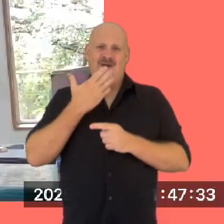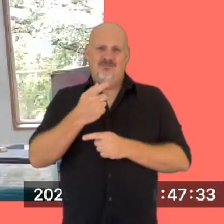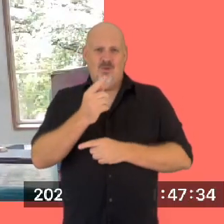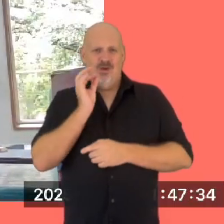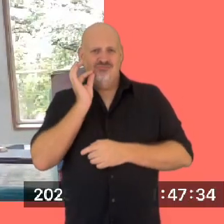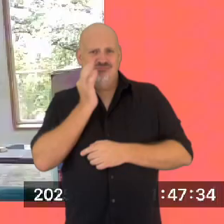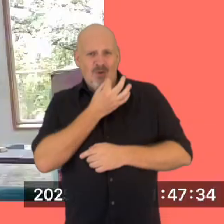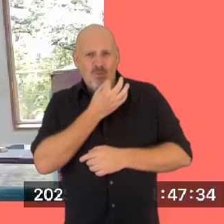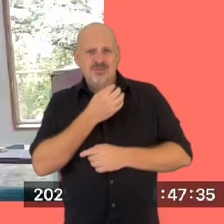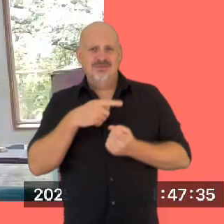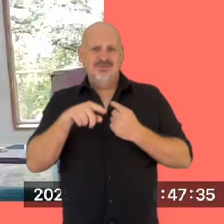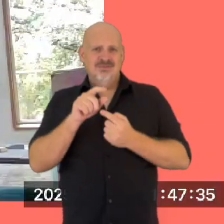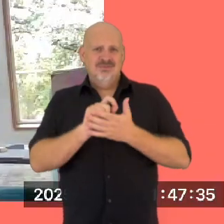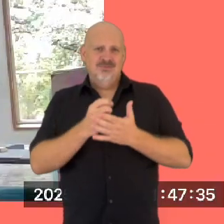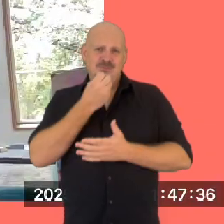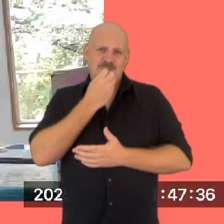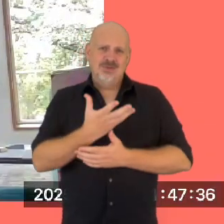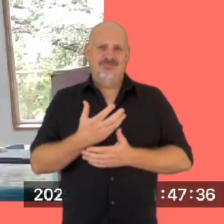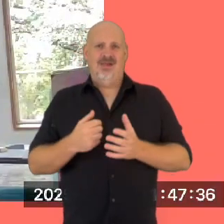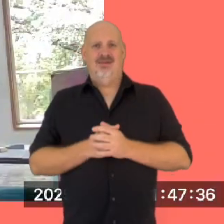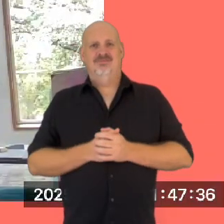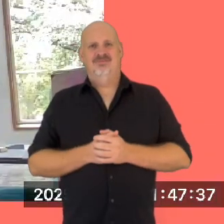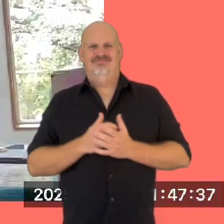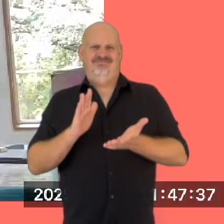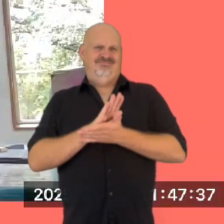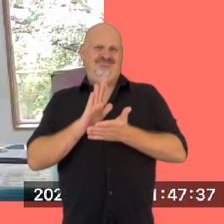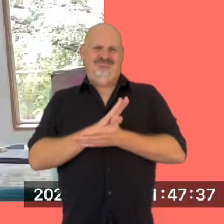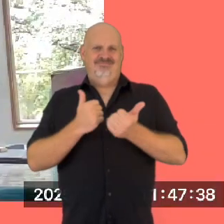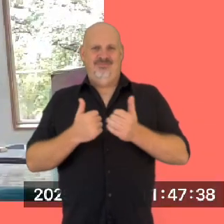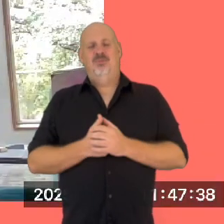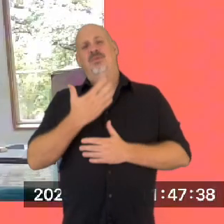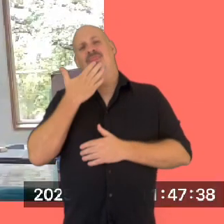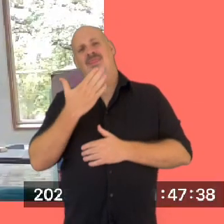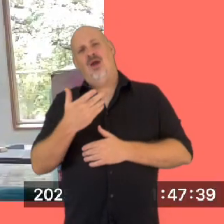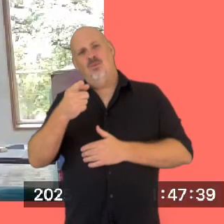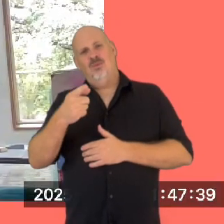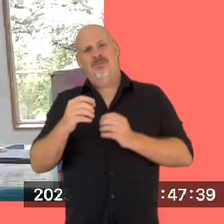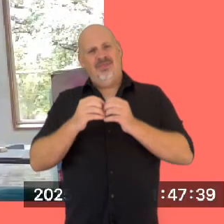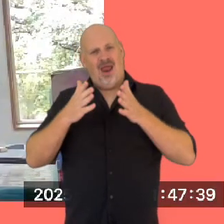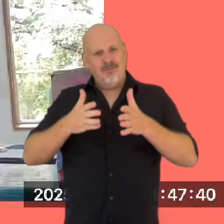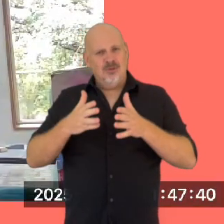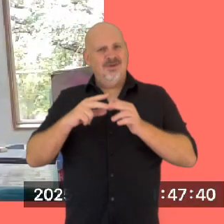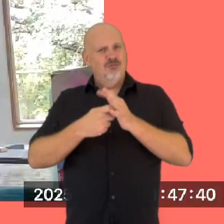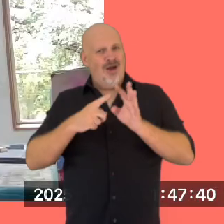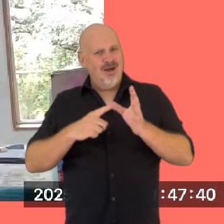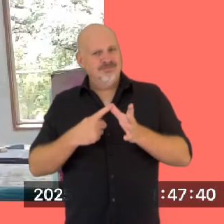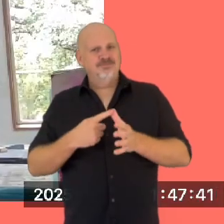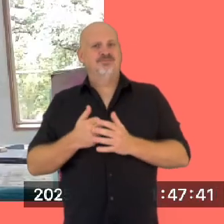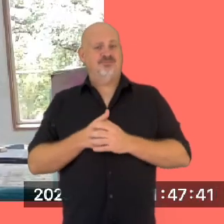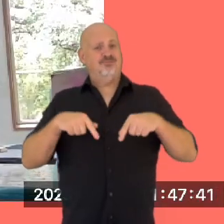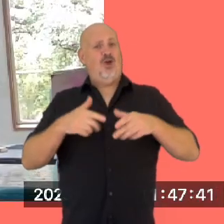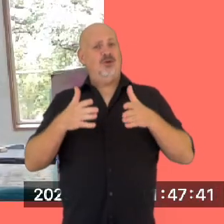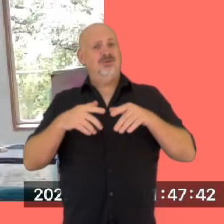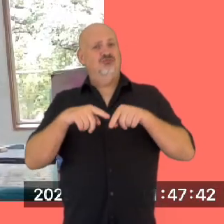your time and for your beautiful roses. No problem. Happy to help. Amazing. Thank you so much, Freya